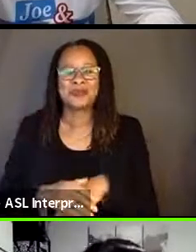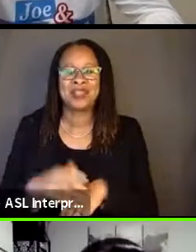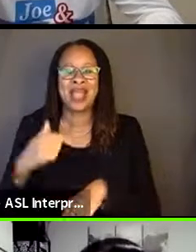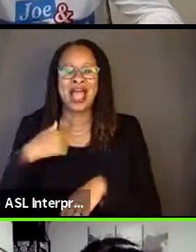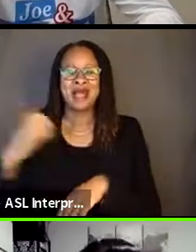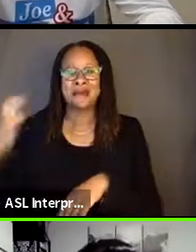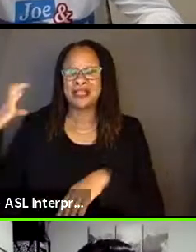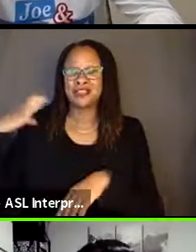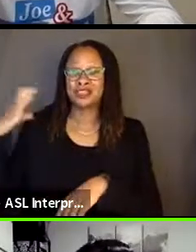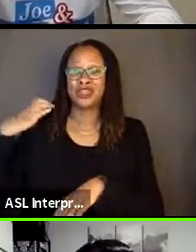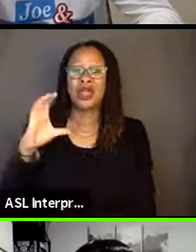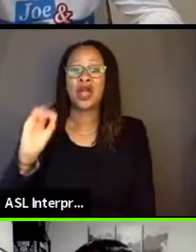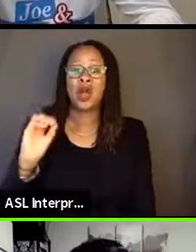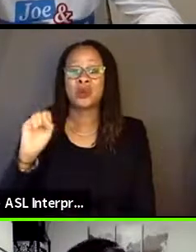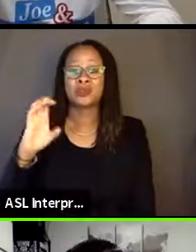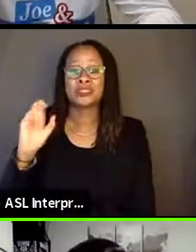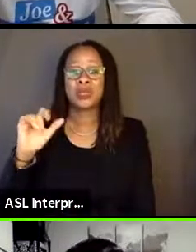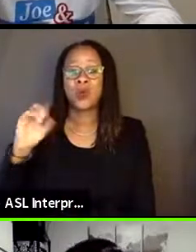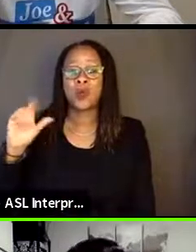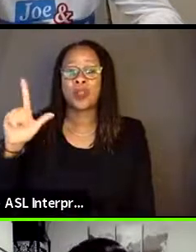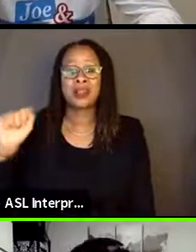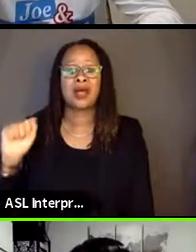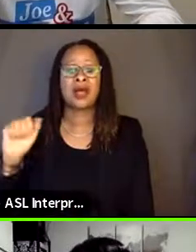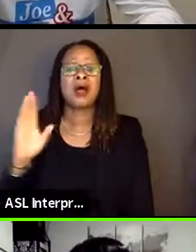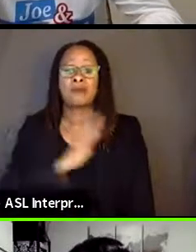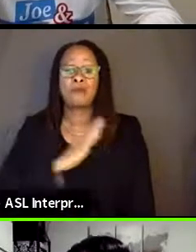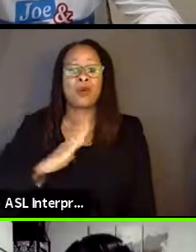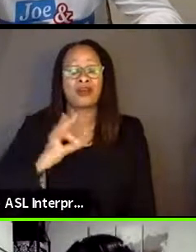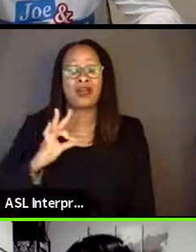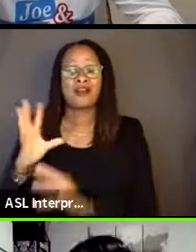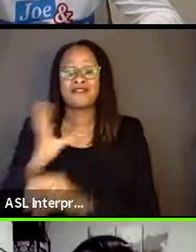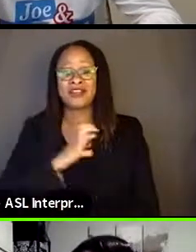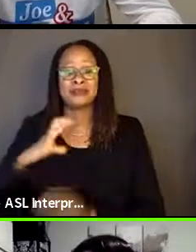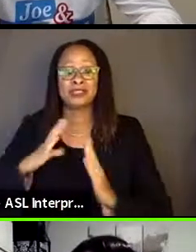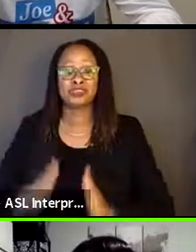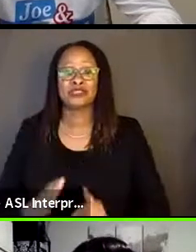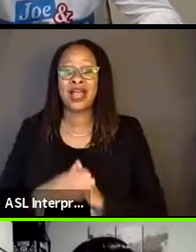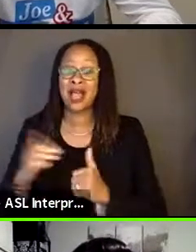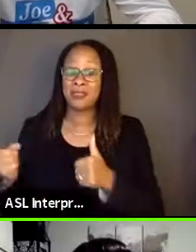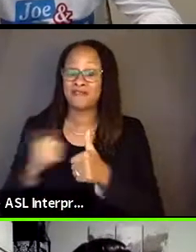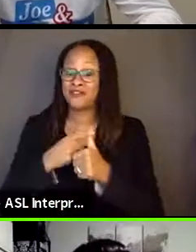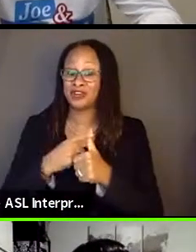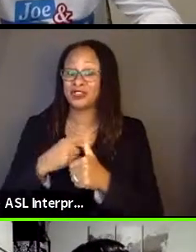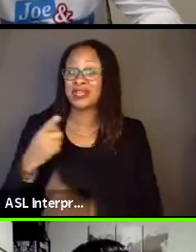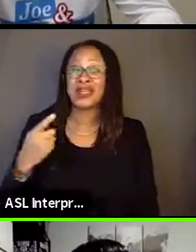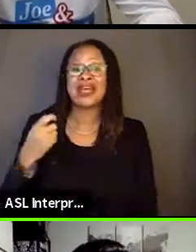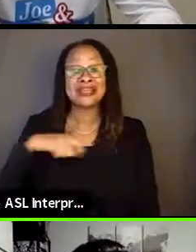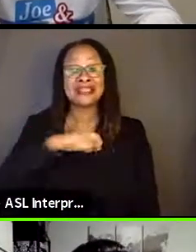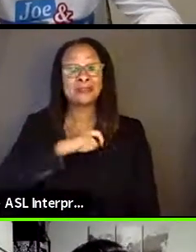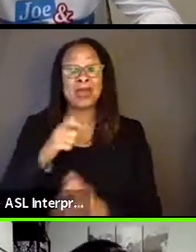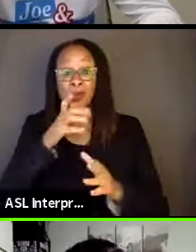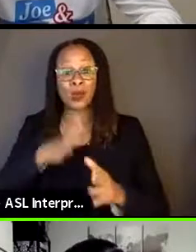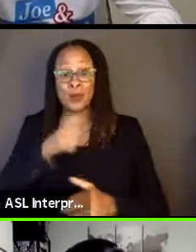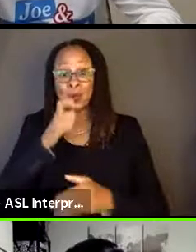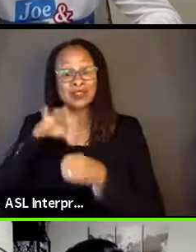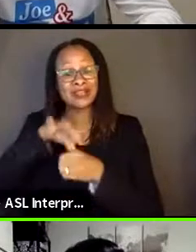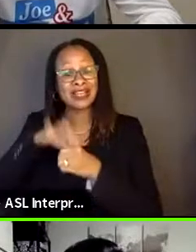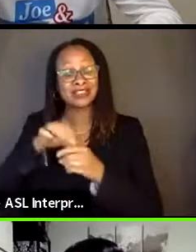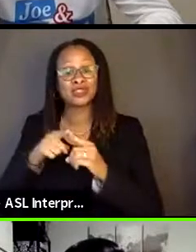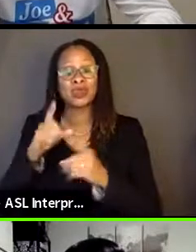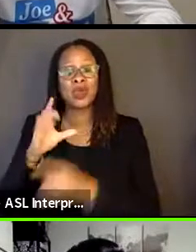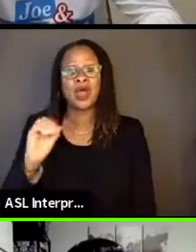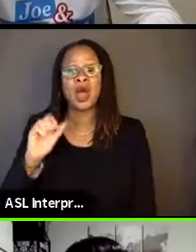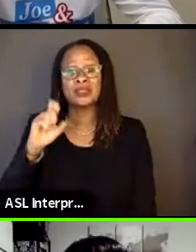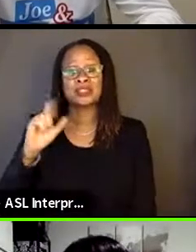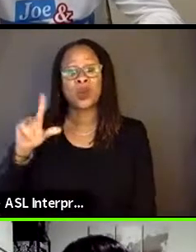of the Osceola Board of County Commissioners, and I also am a historic first. I was the first Hispanic woman to ever be elected to the